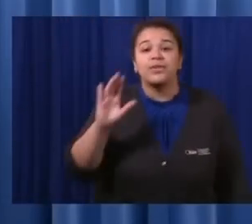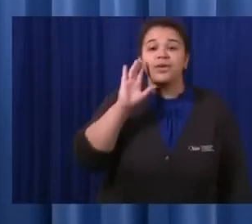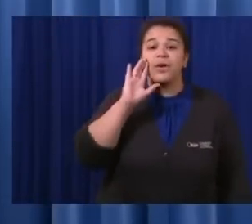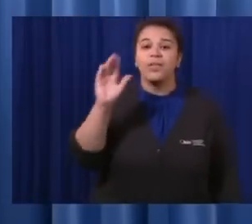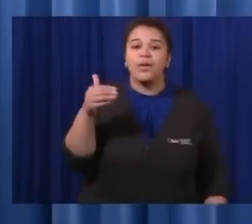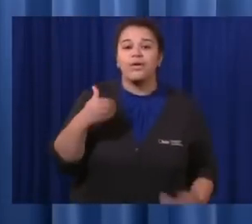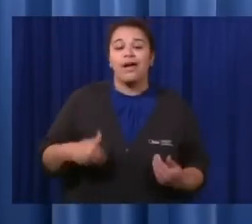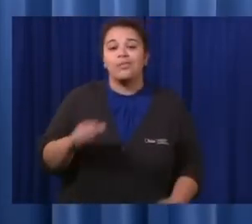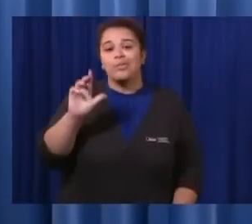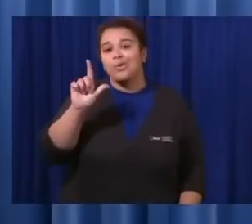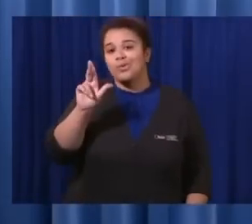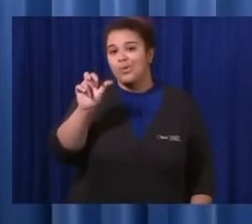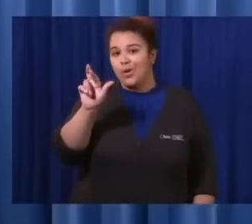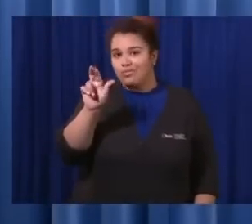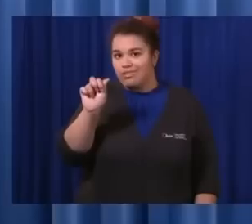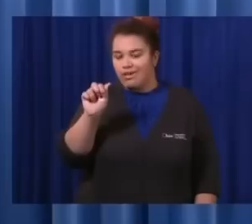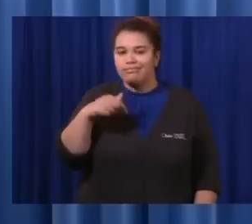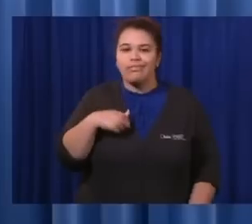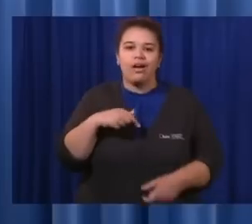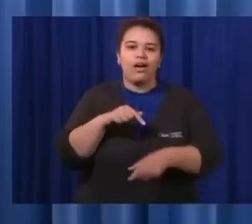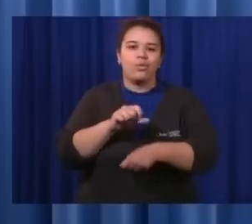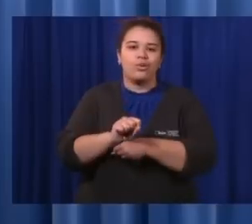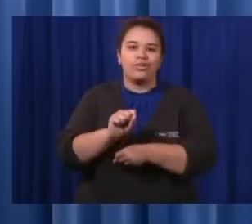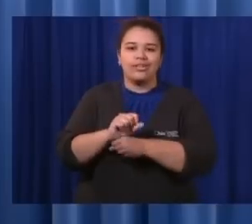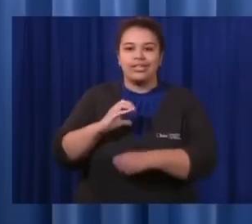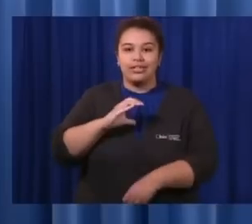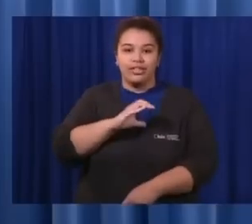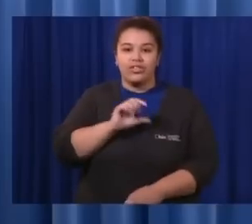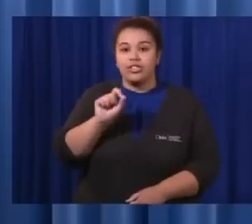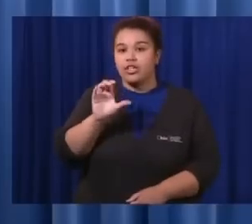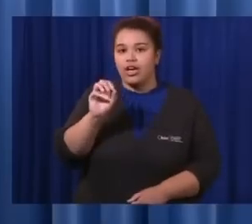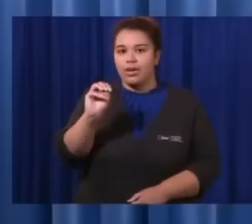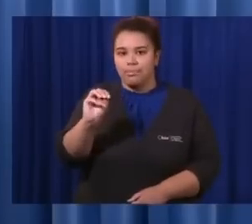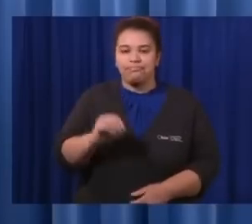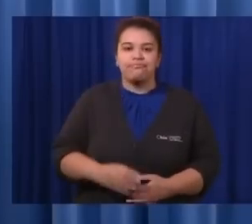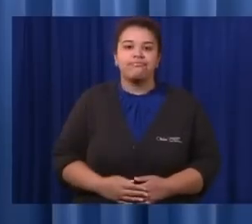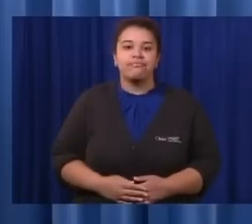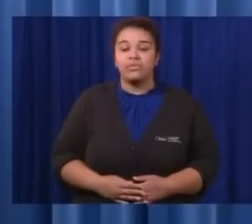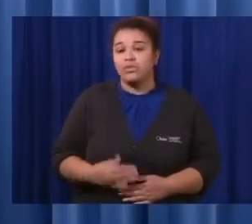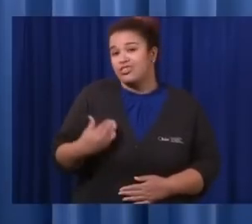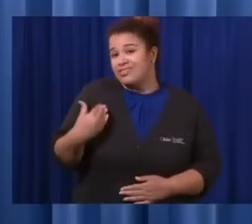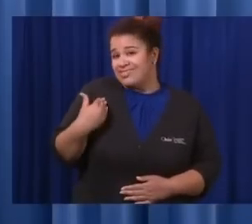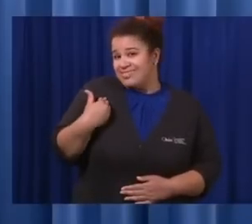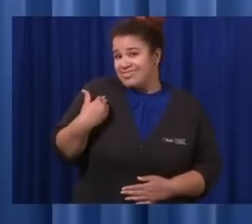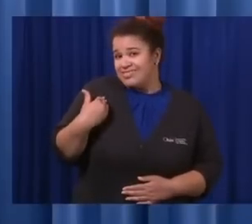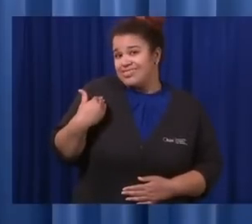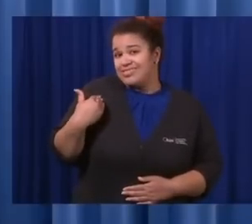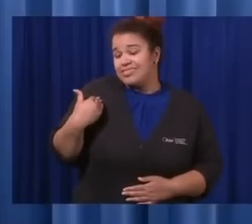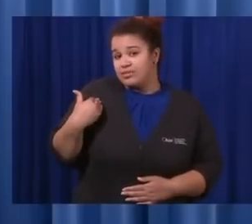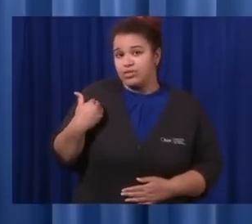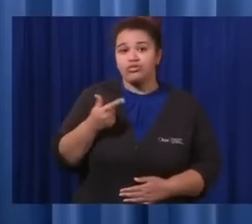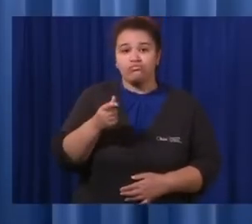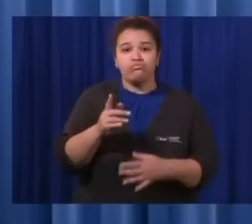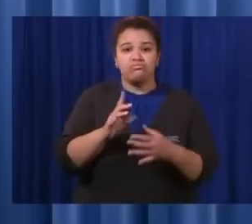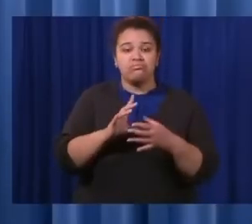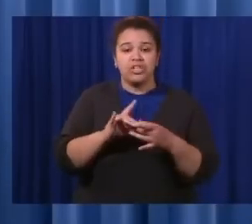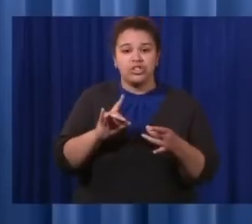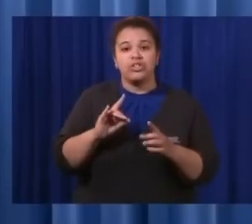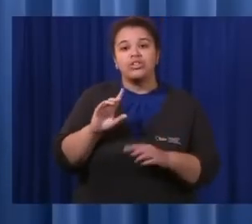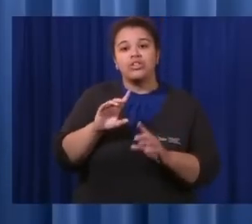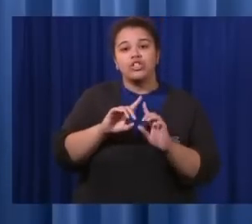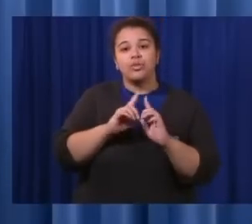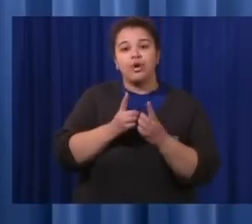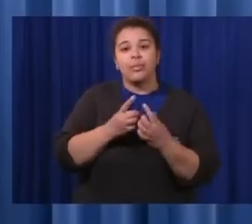Cleveland.com. We've discussed earlier that the Department of Health is working with EPA to possibly